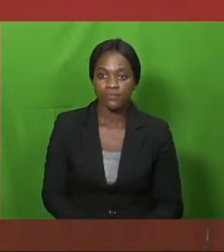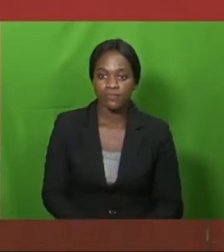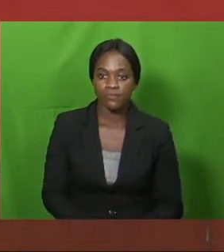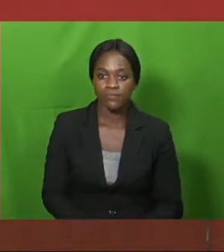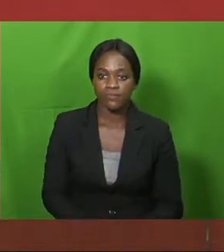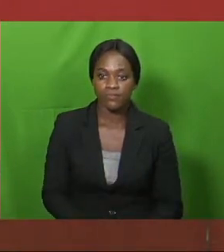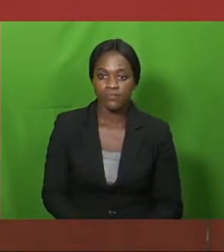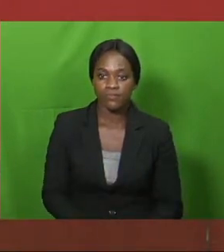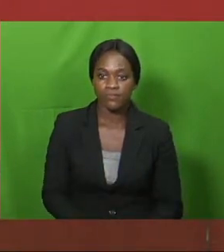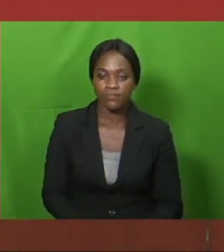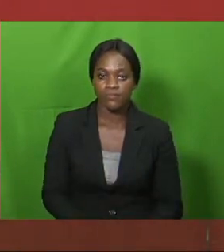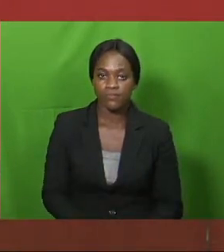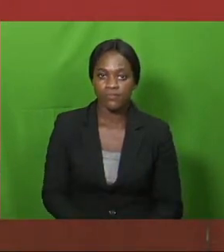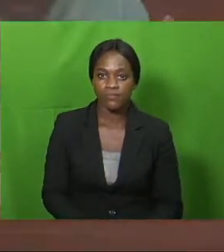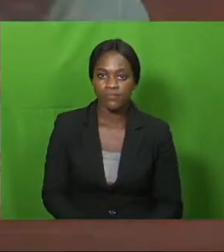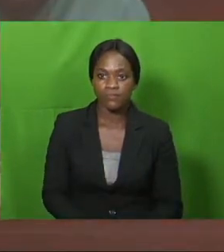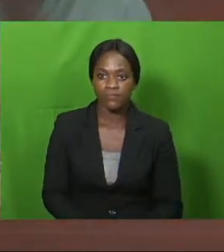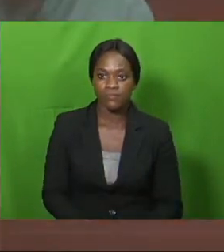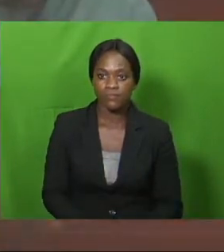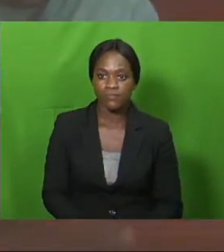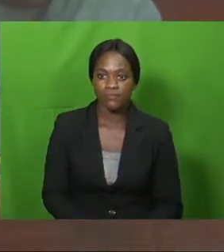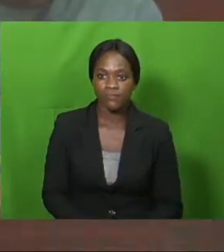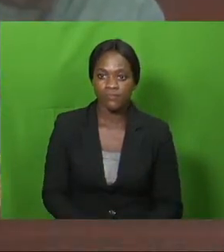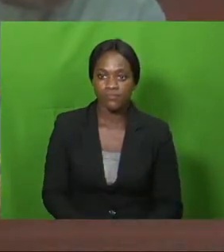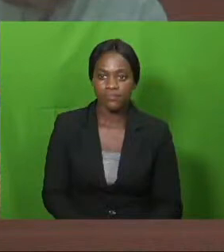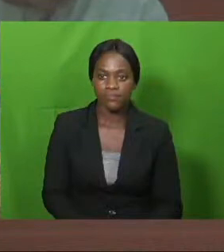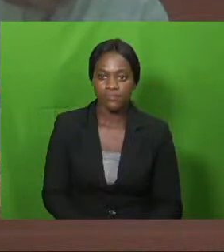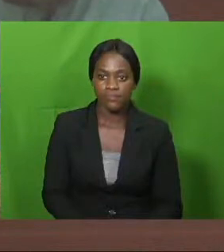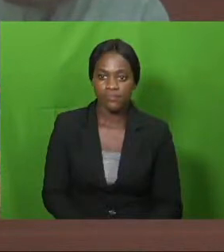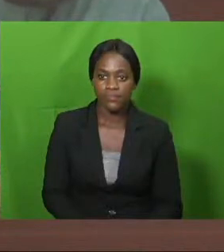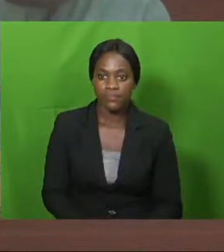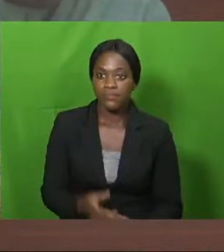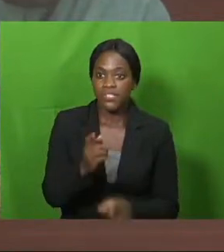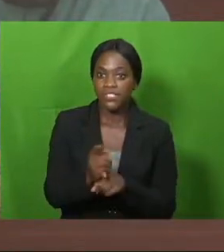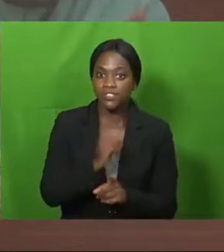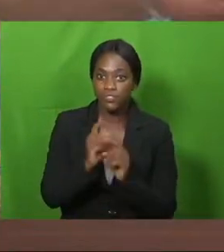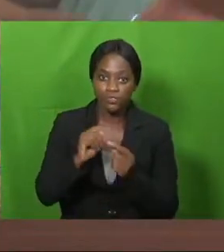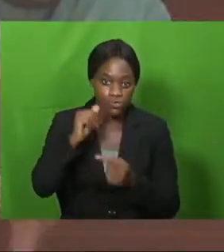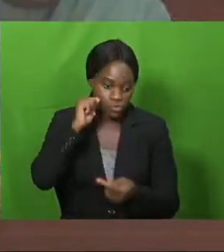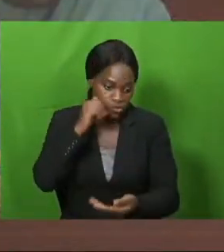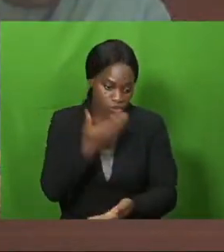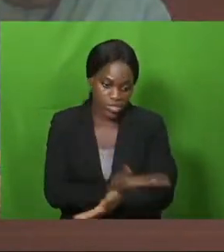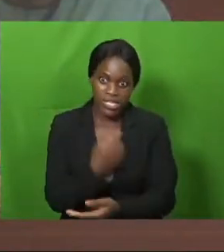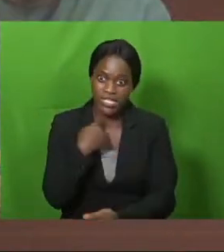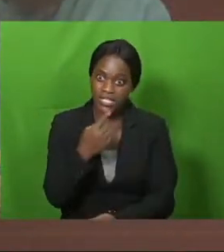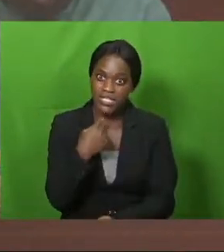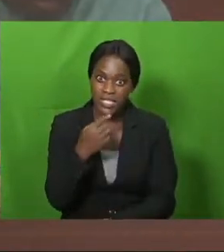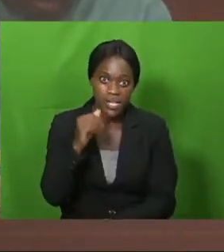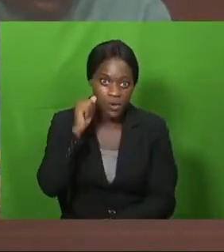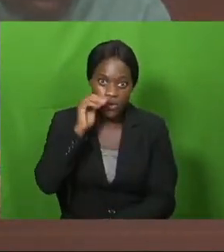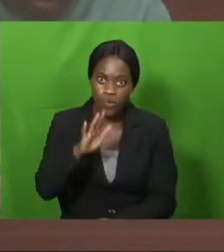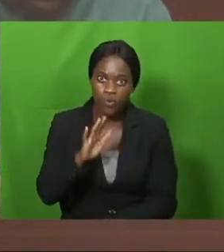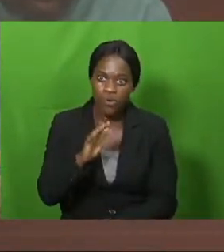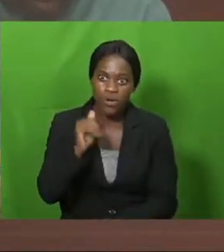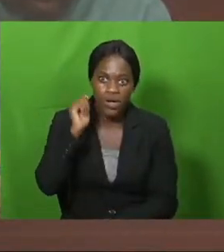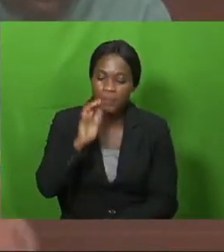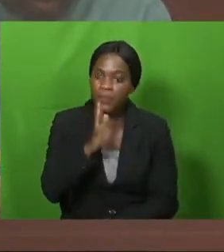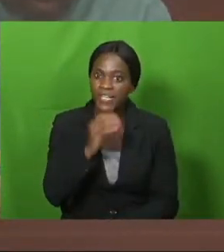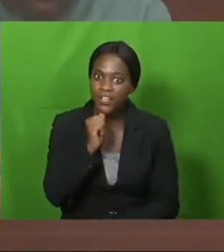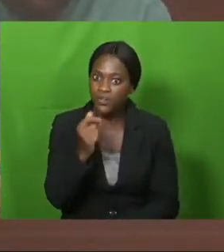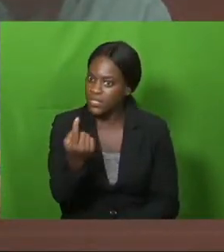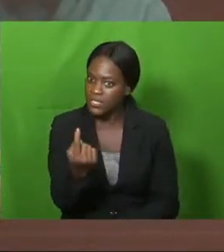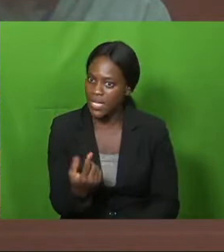Mr. Speaker, I just spoke to the daughter. She said the mother didn't come. I just spoke to the daughter. The mother didn't